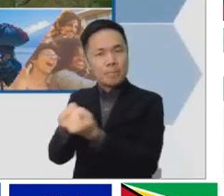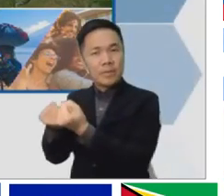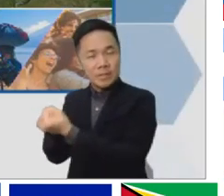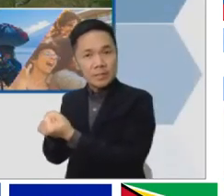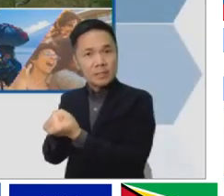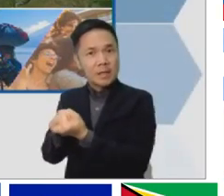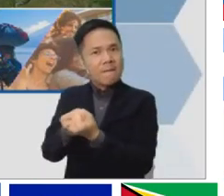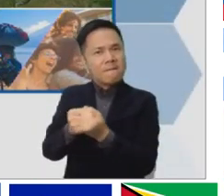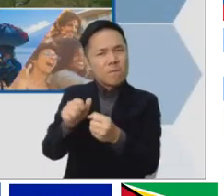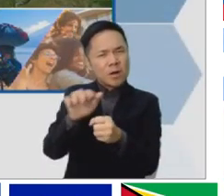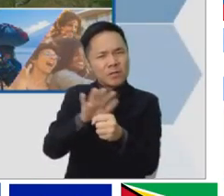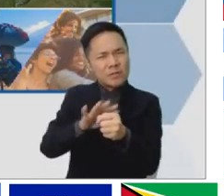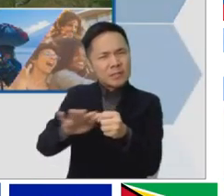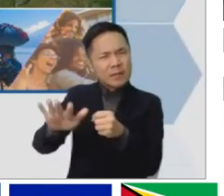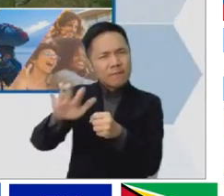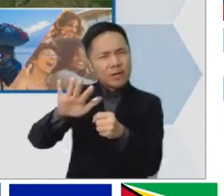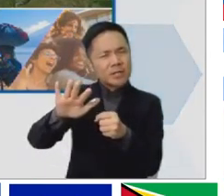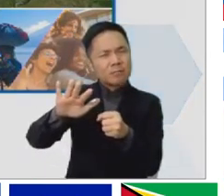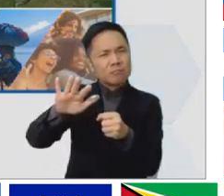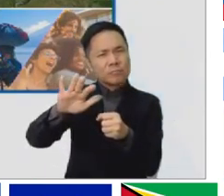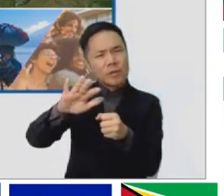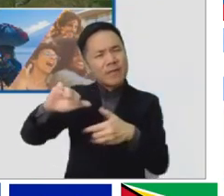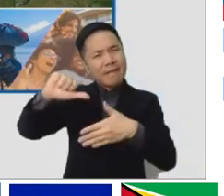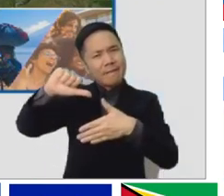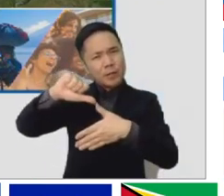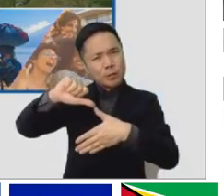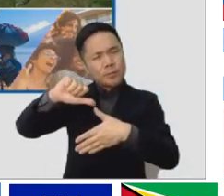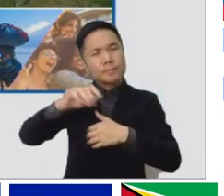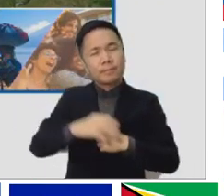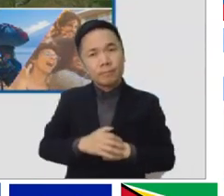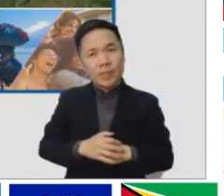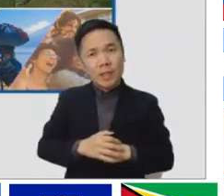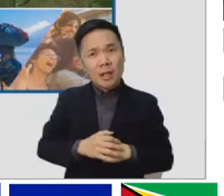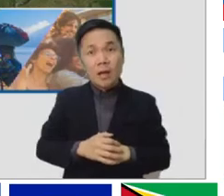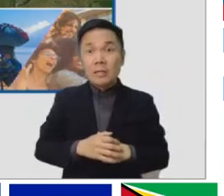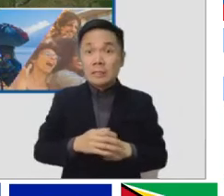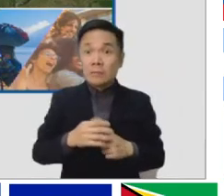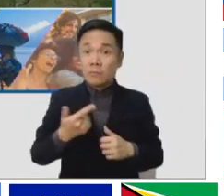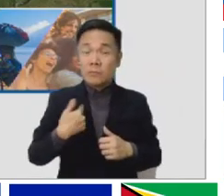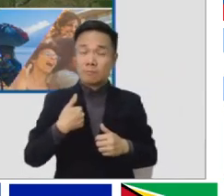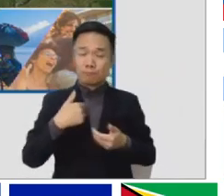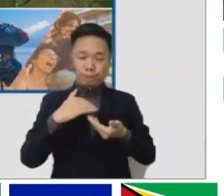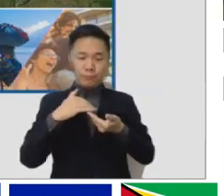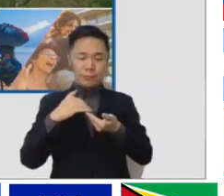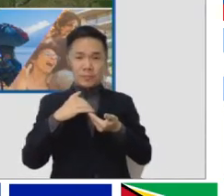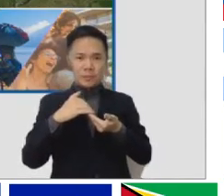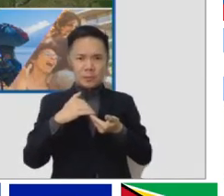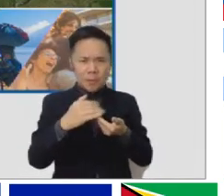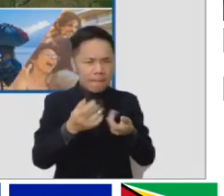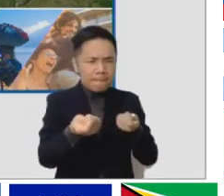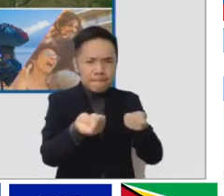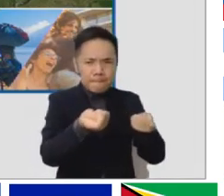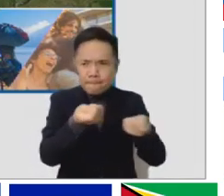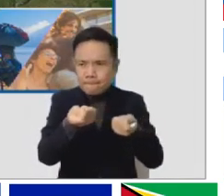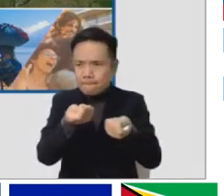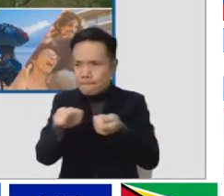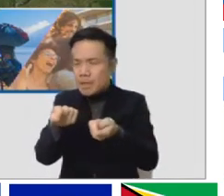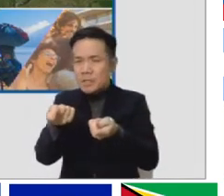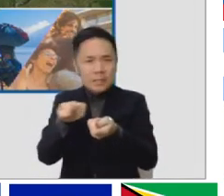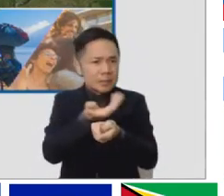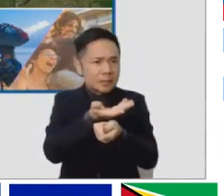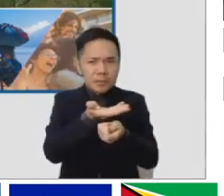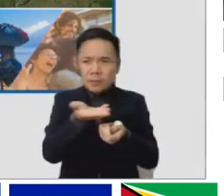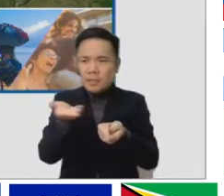regional level as well, for us to continue just managing different actions to put all of these agreements in place,